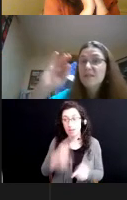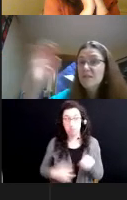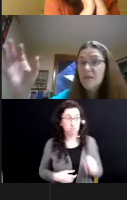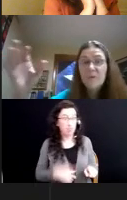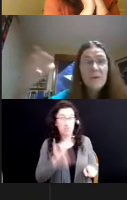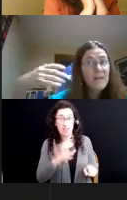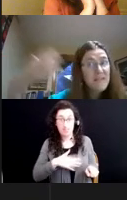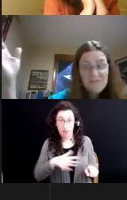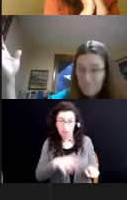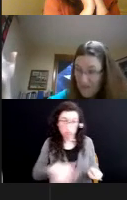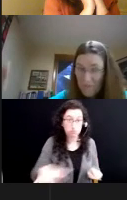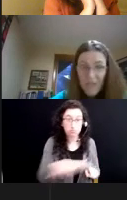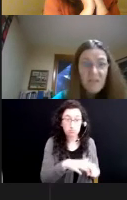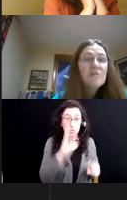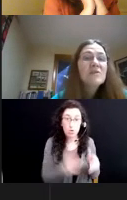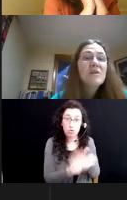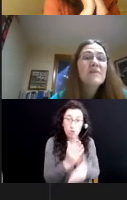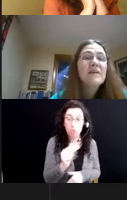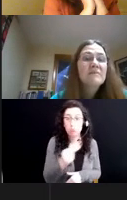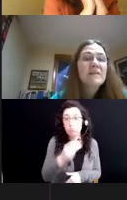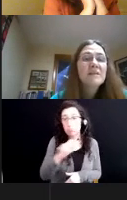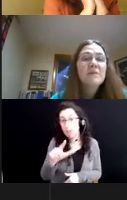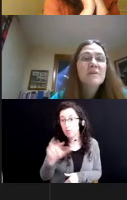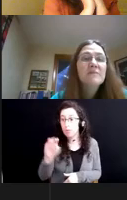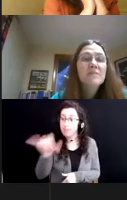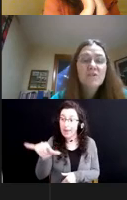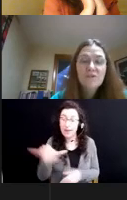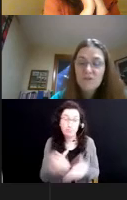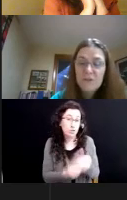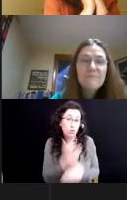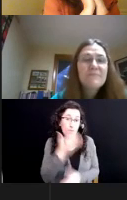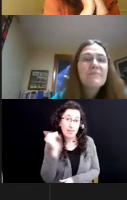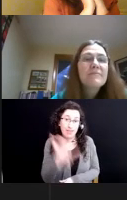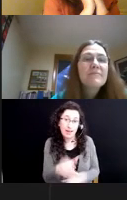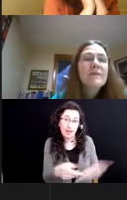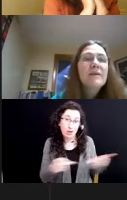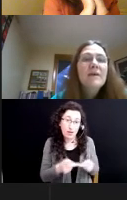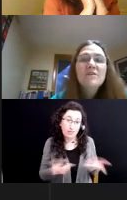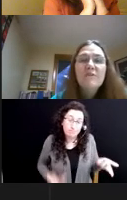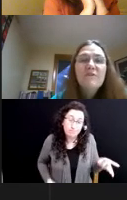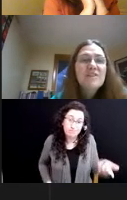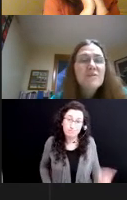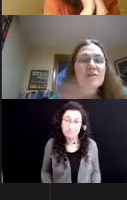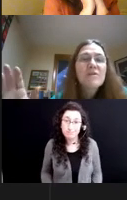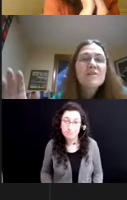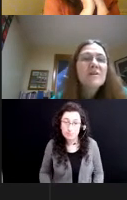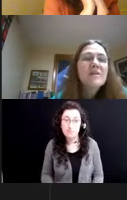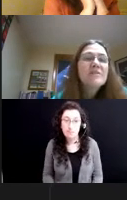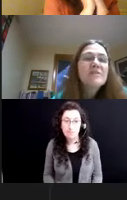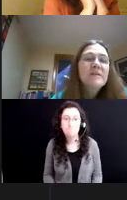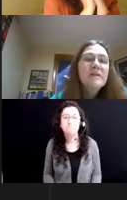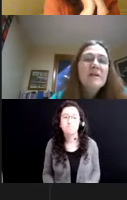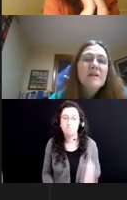You're going to see this in April and May. And they say, that's the best that grows there. And they deal with it. Matures early. Tall fescue is across